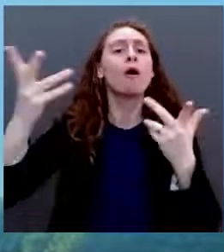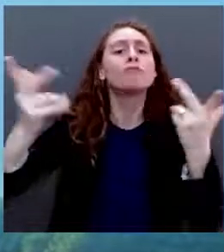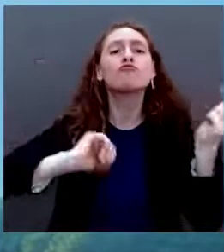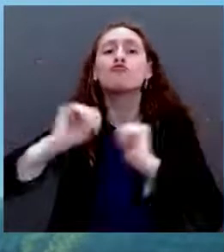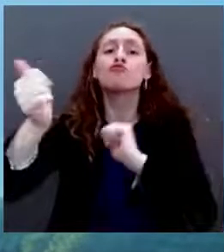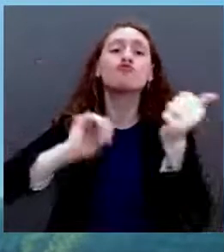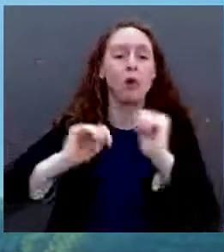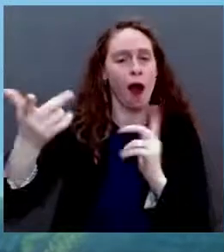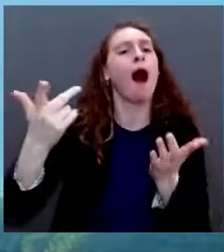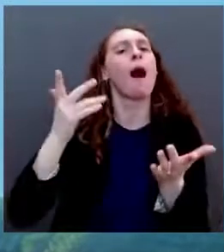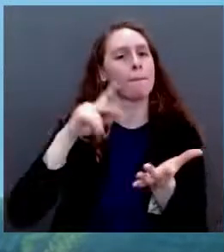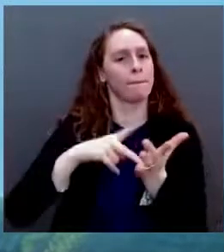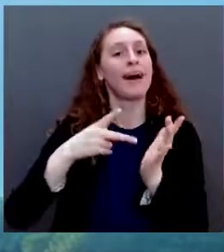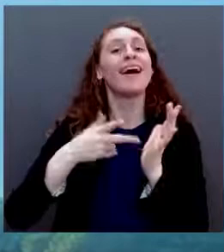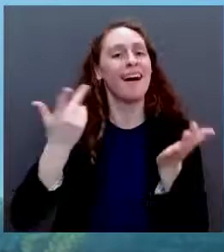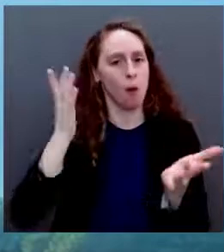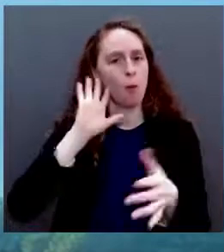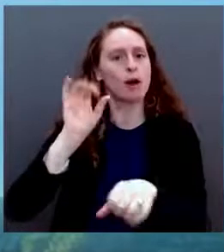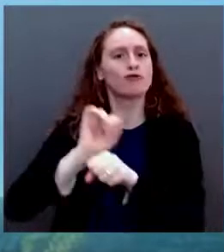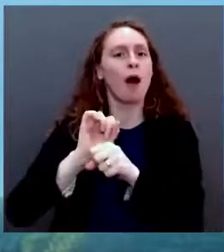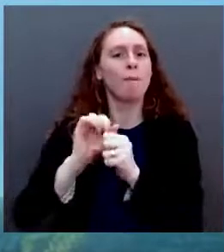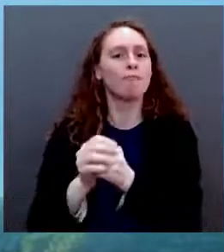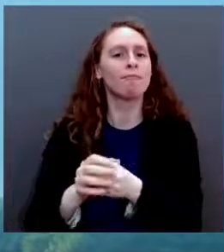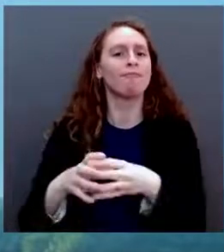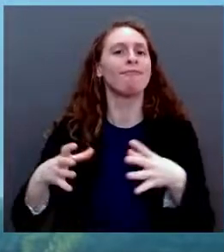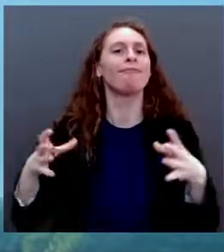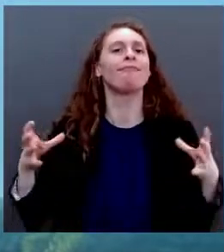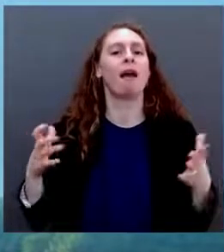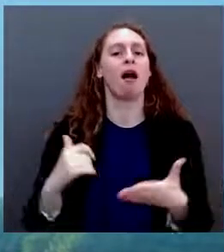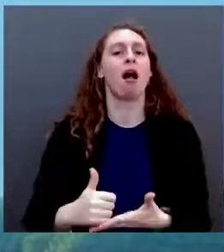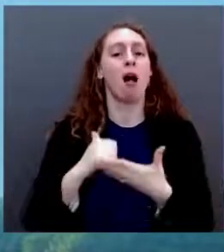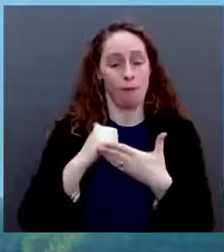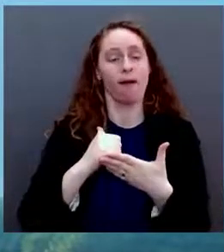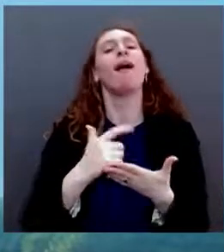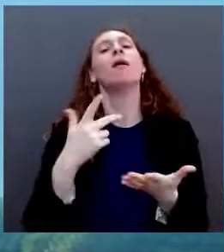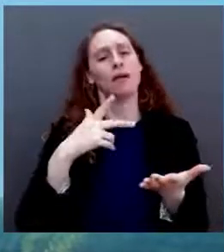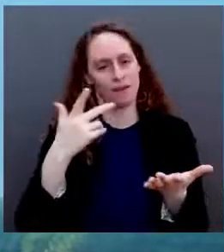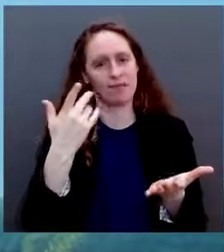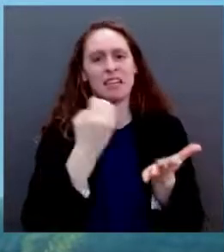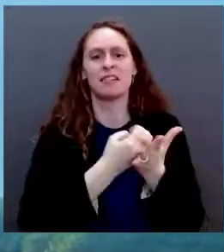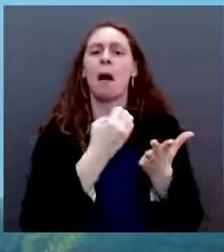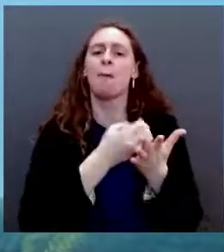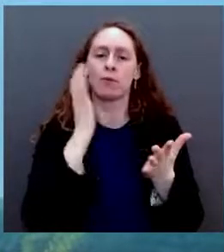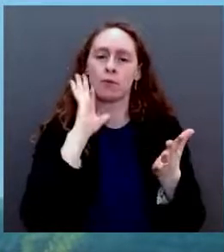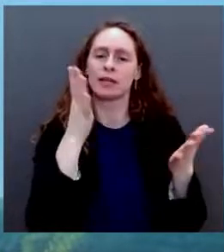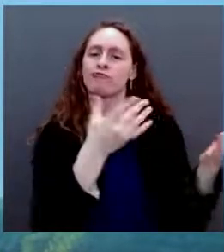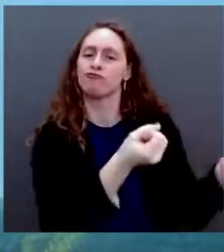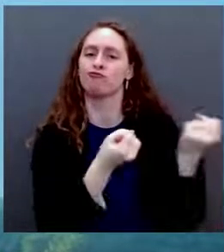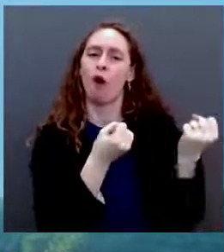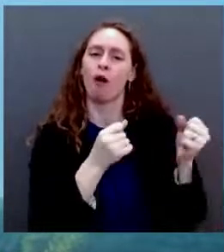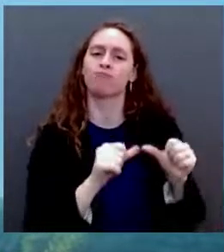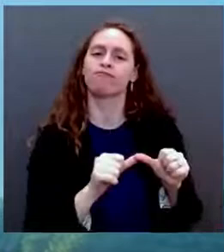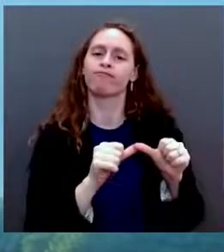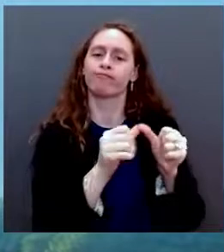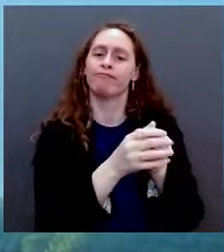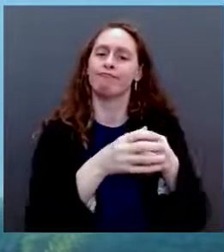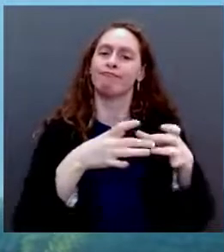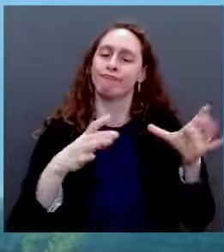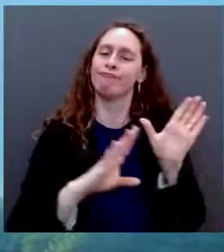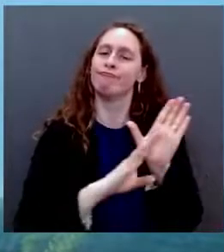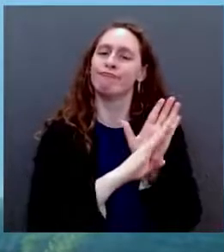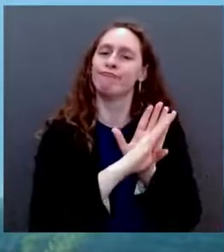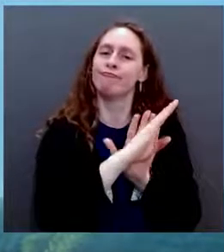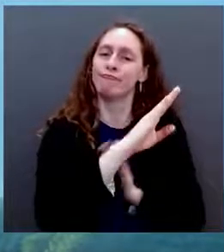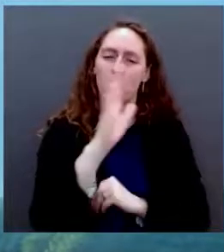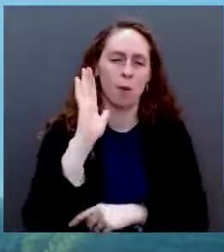I'm looking forward to hearing from the farmers, ranchers, and processors joining us today. We're going to ensure that you have the tools you need on a